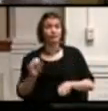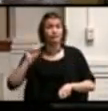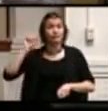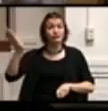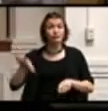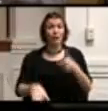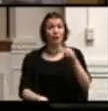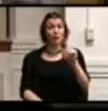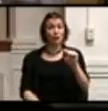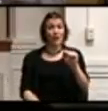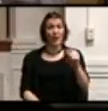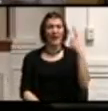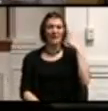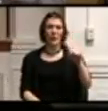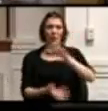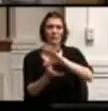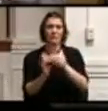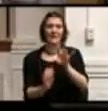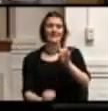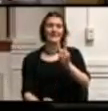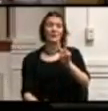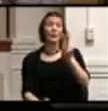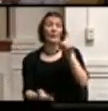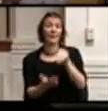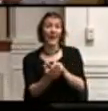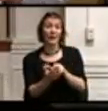funding source in the amount of